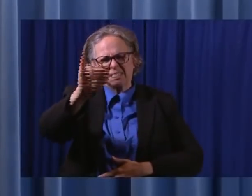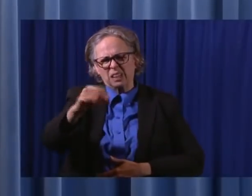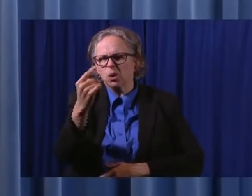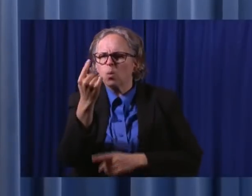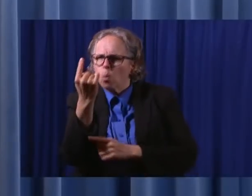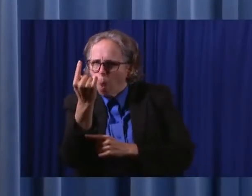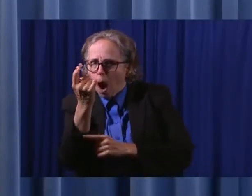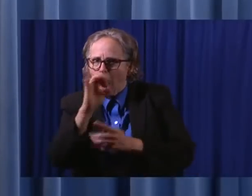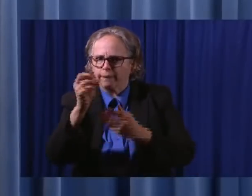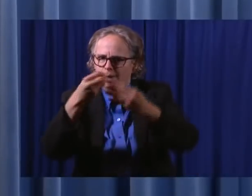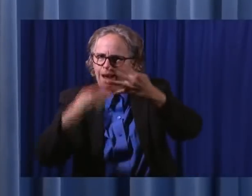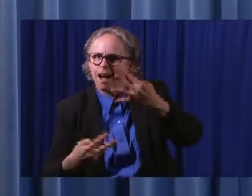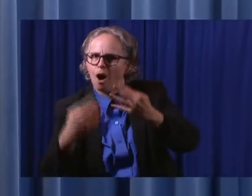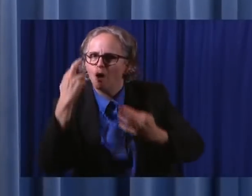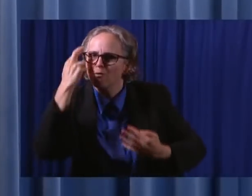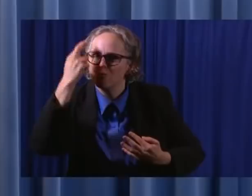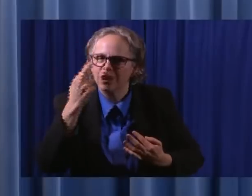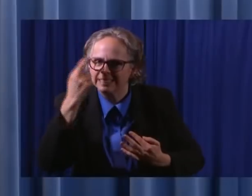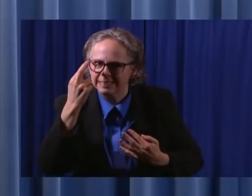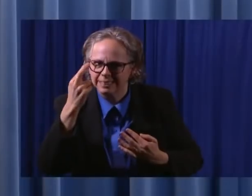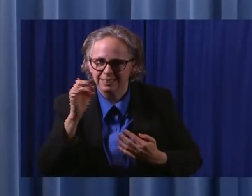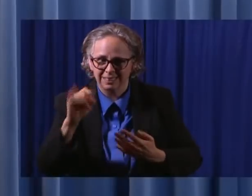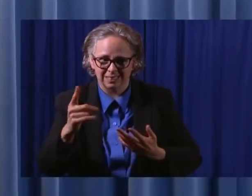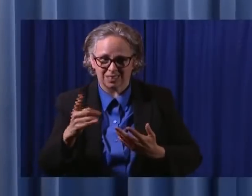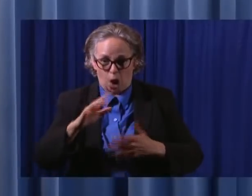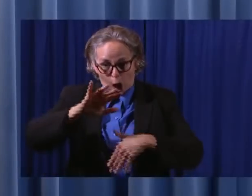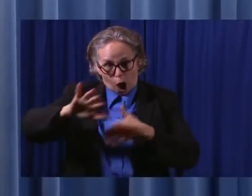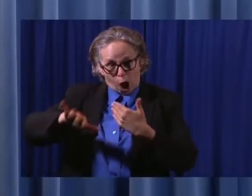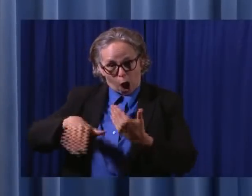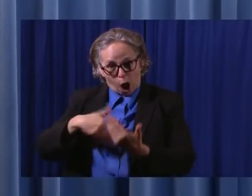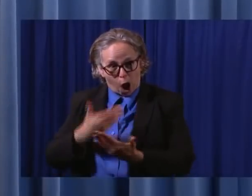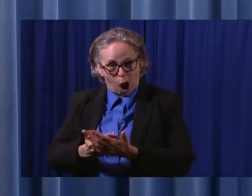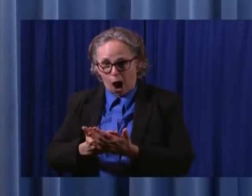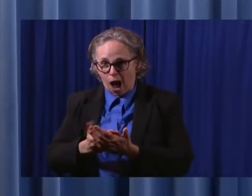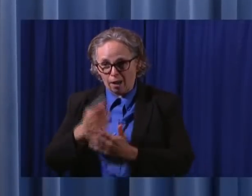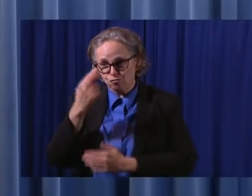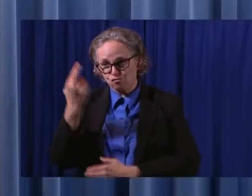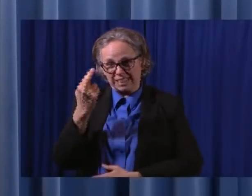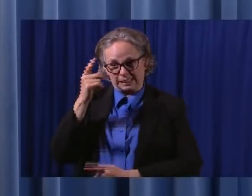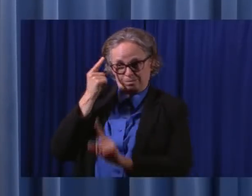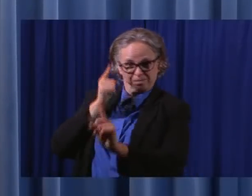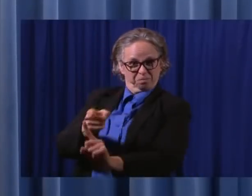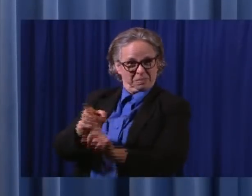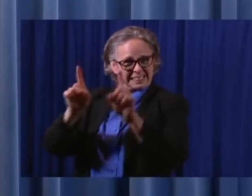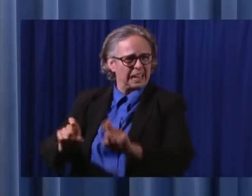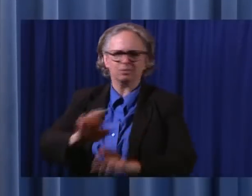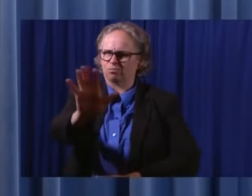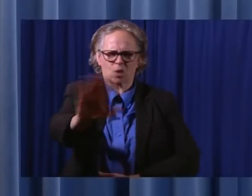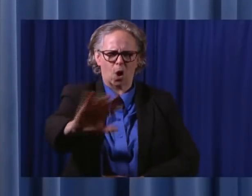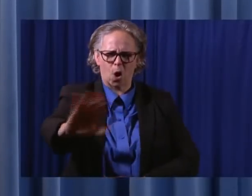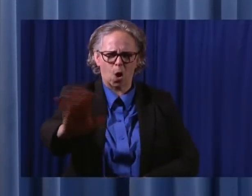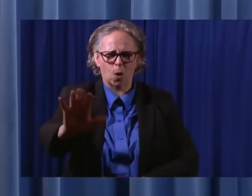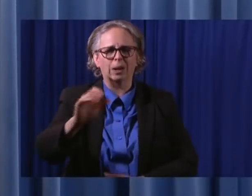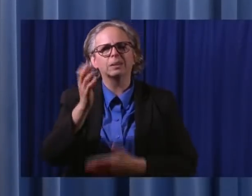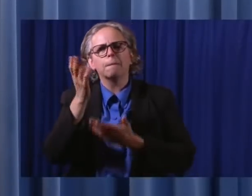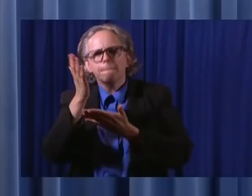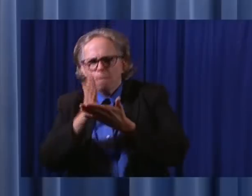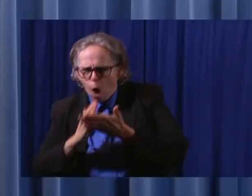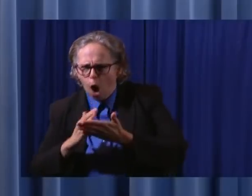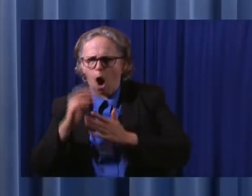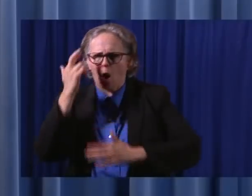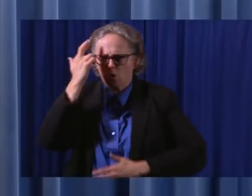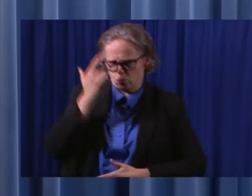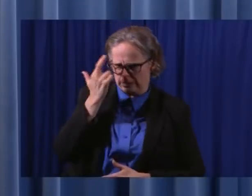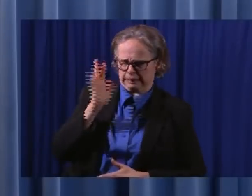that we have consulted do not think it is entirely that. So what you have to really look at to make that determination, or to get